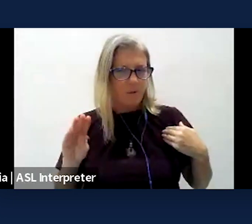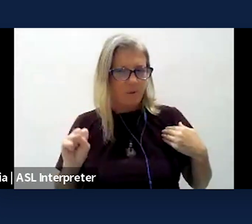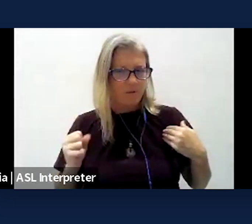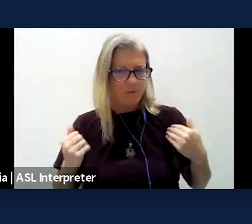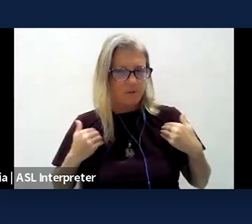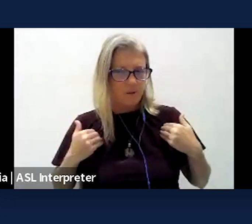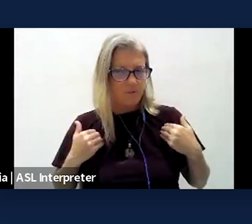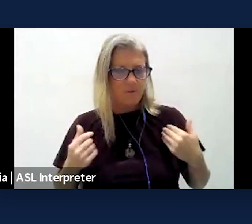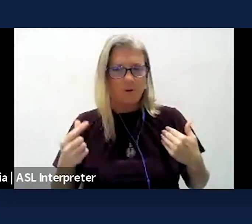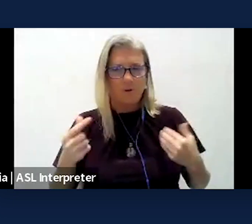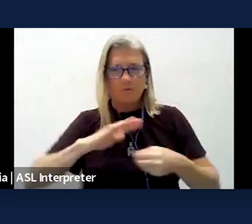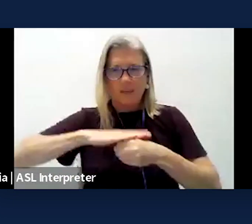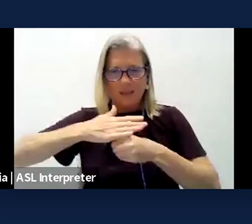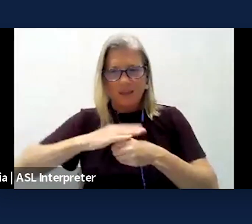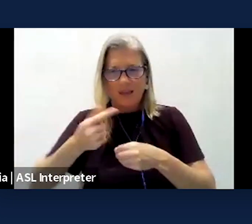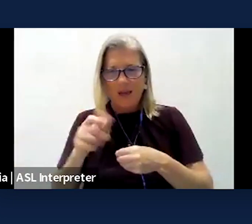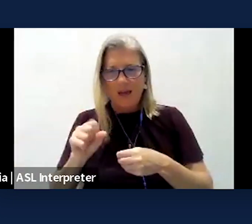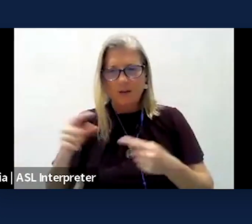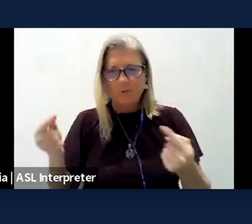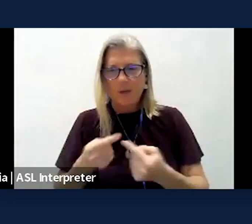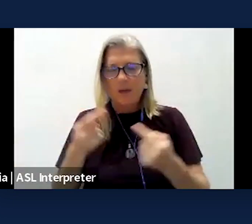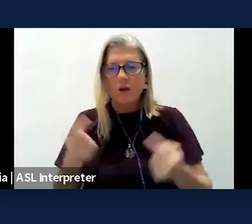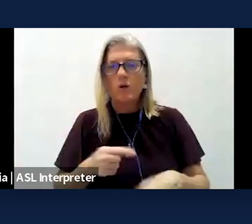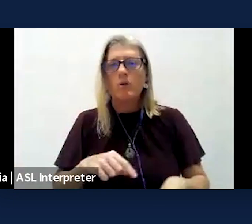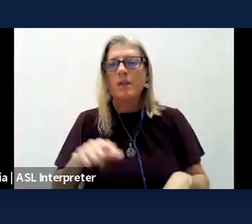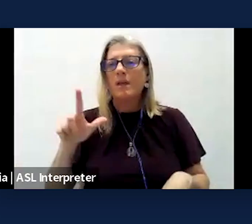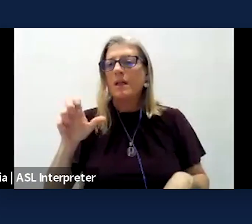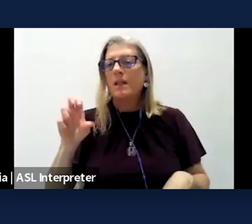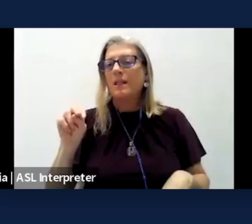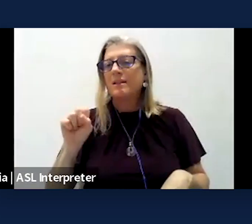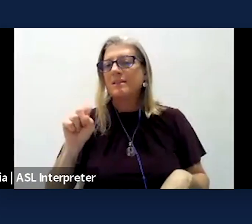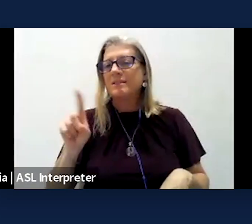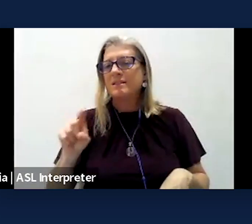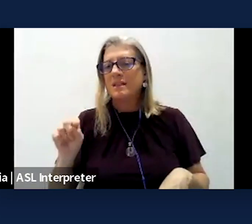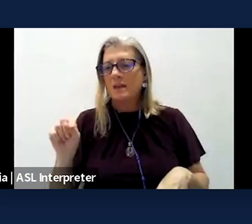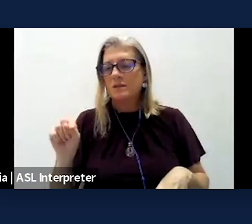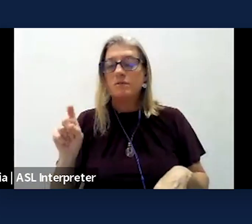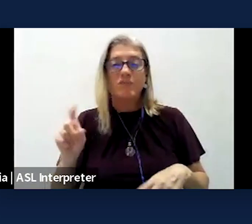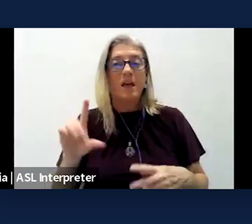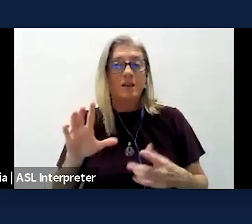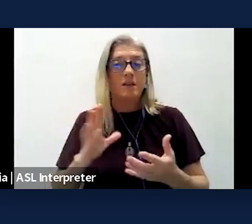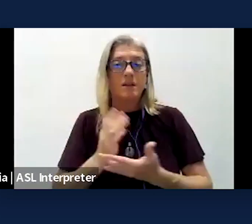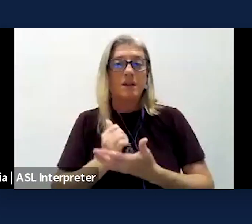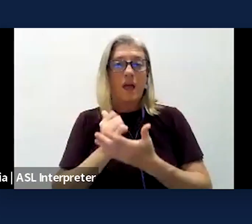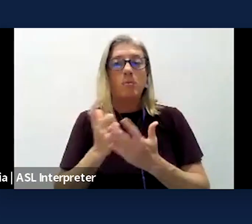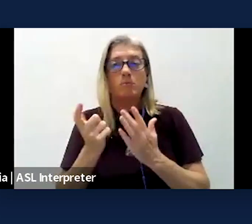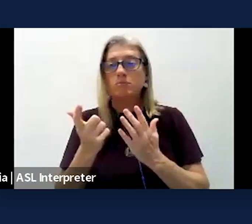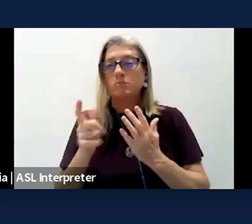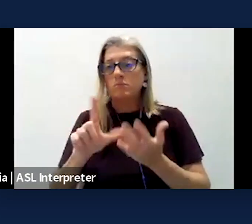having gas pain? Looking at something like Linzess, which can really lubricate things. That's what I started on.